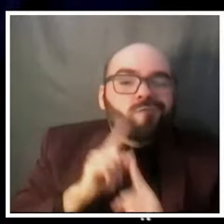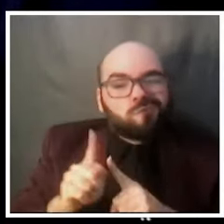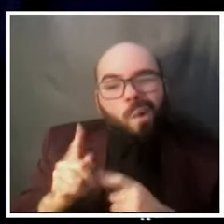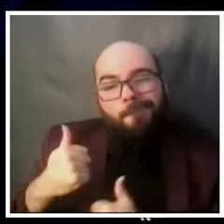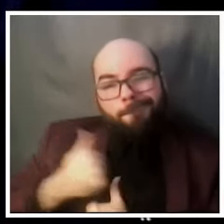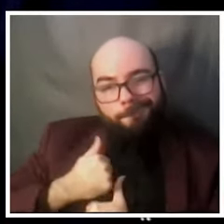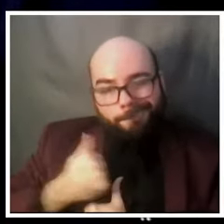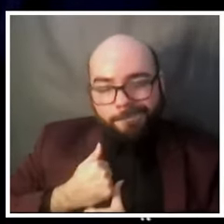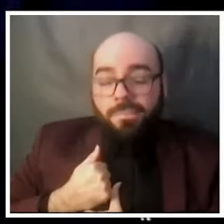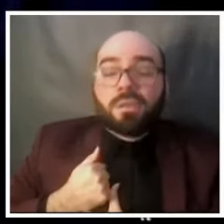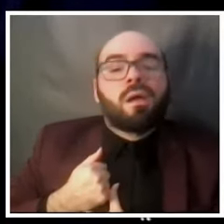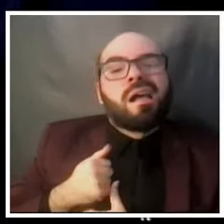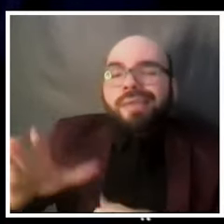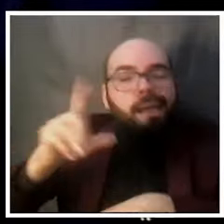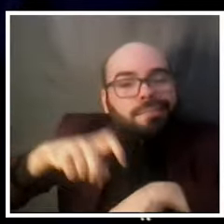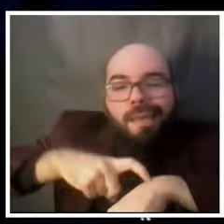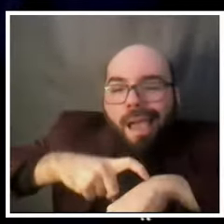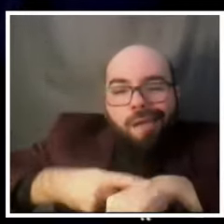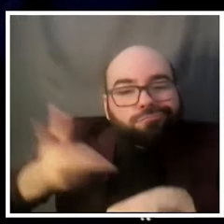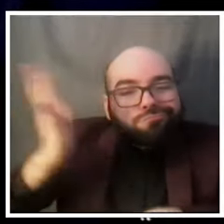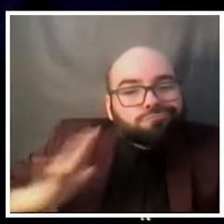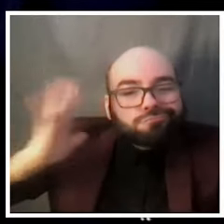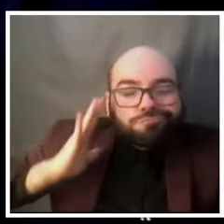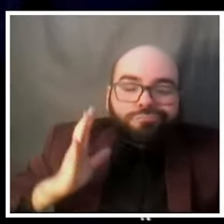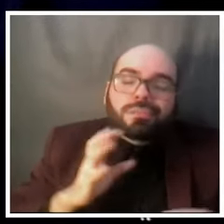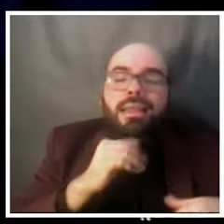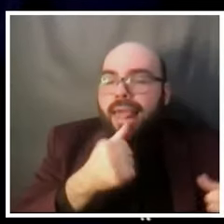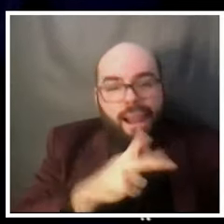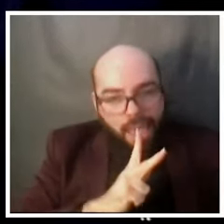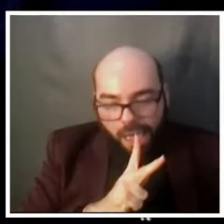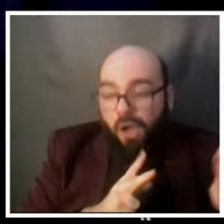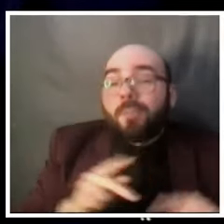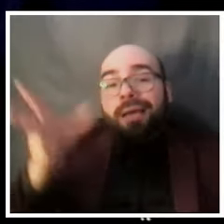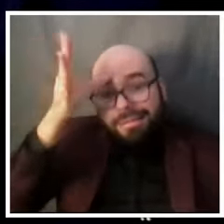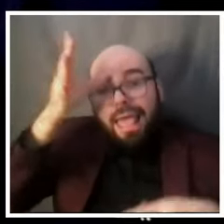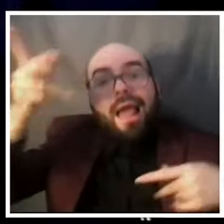and brothers could do the same. In that war,